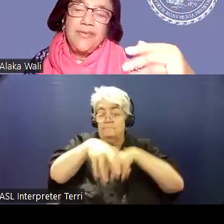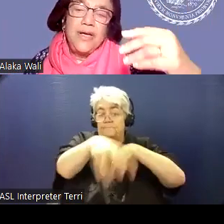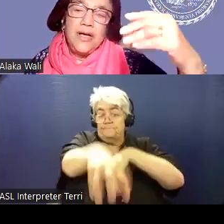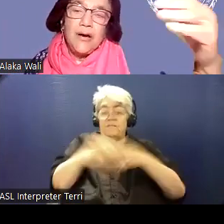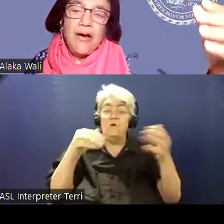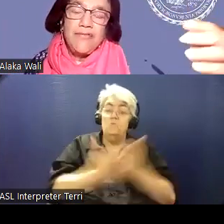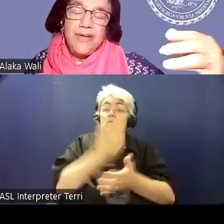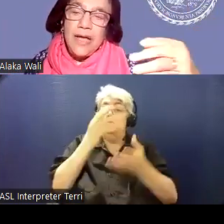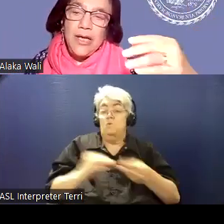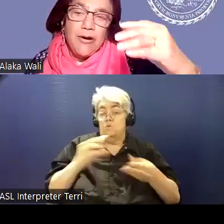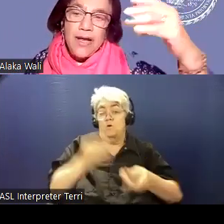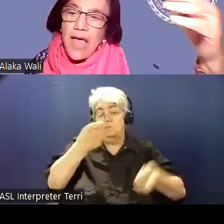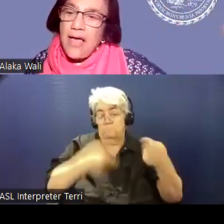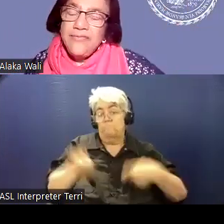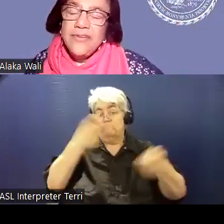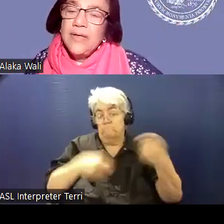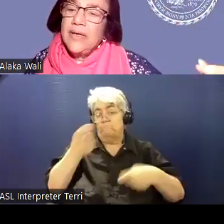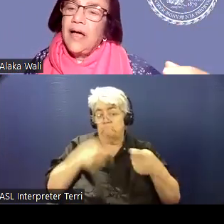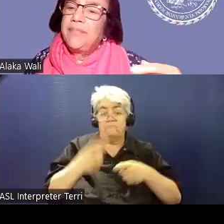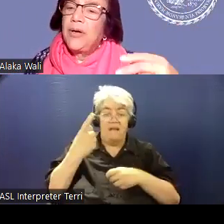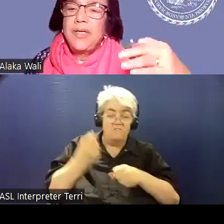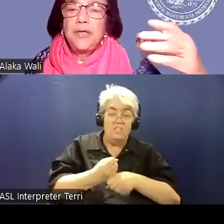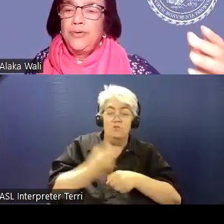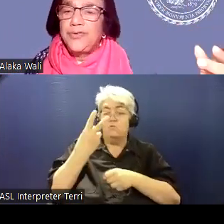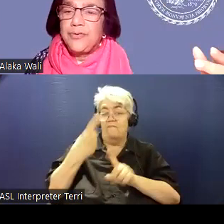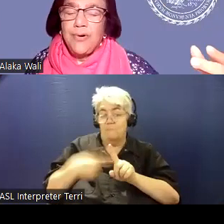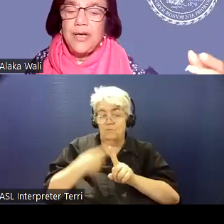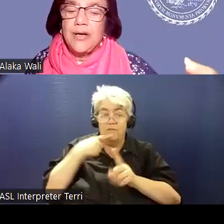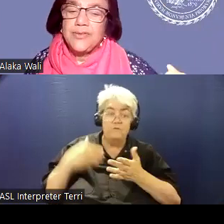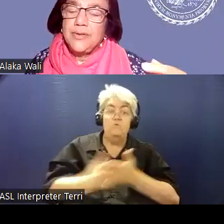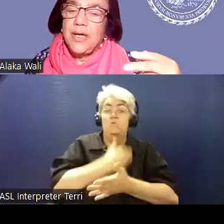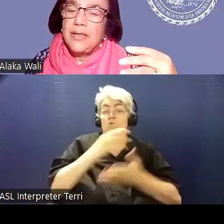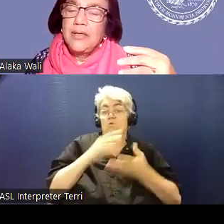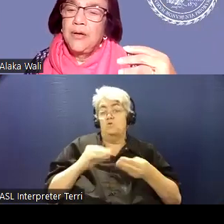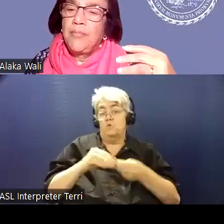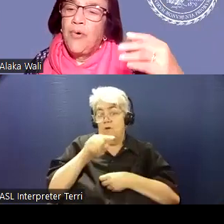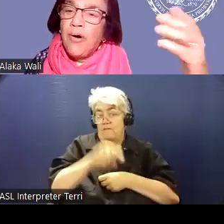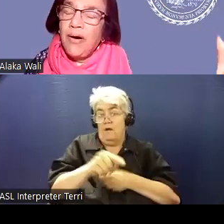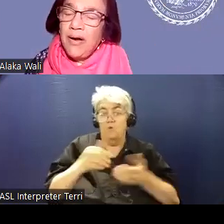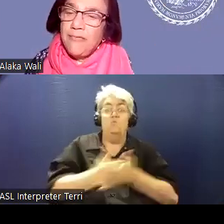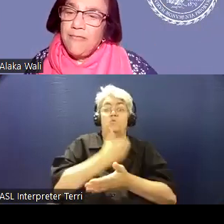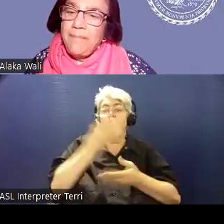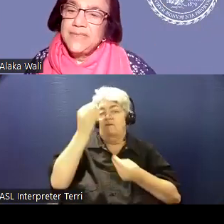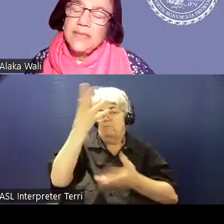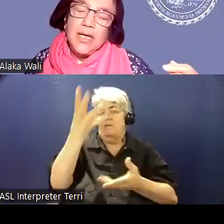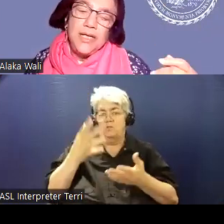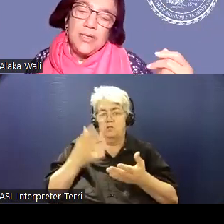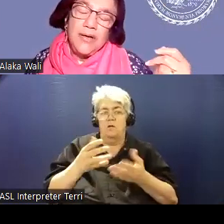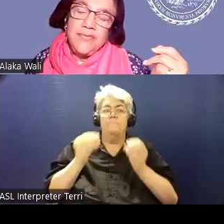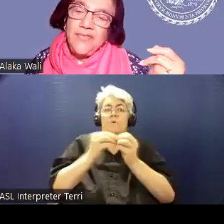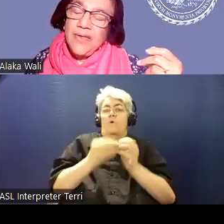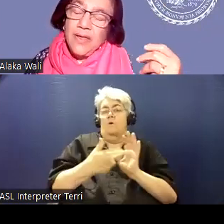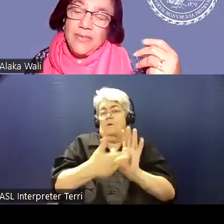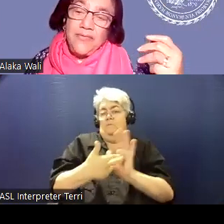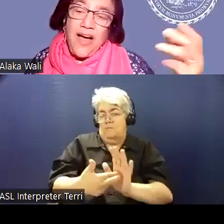stories every year and a half. There'll be a new story here so that, you know, more representation